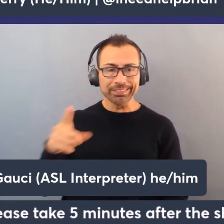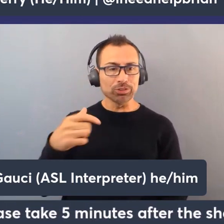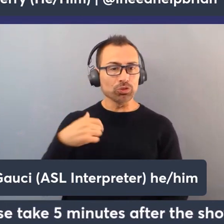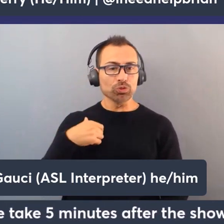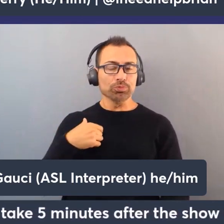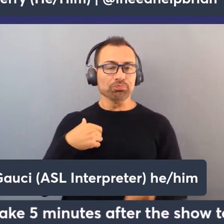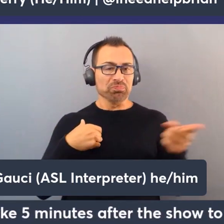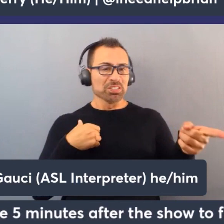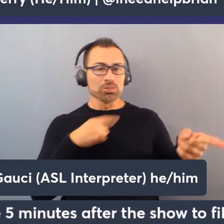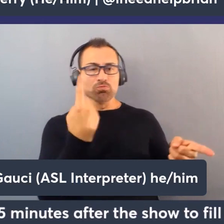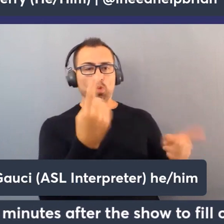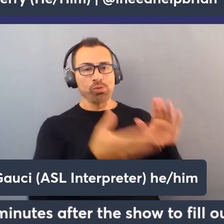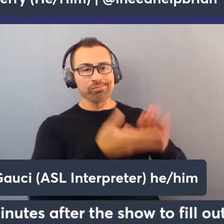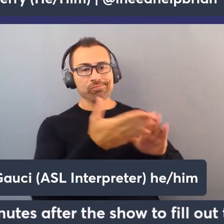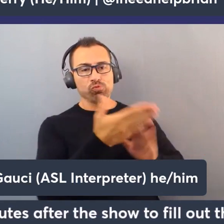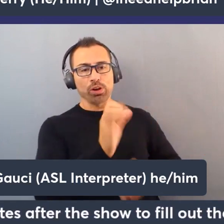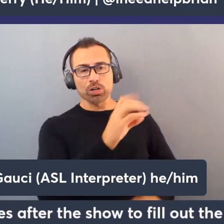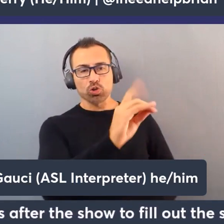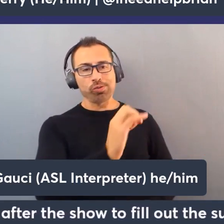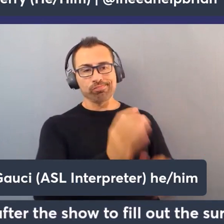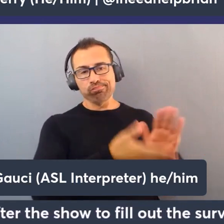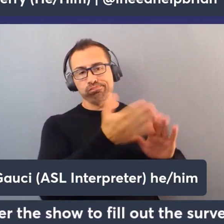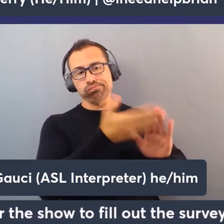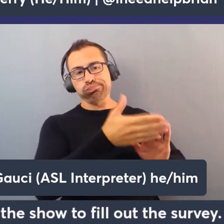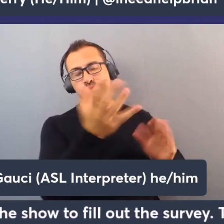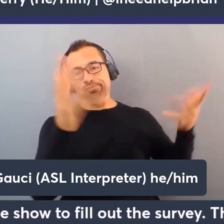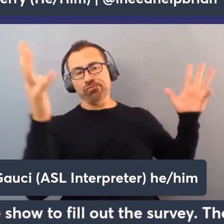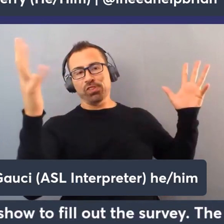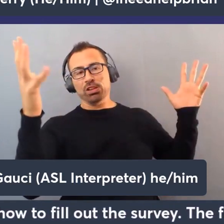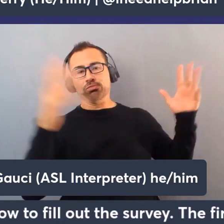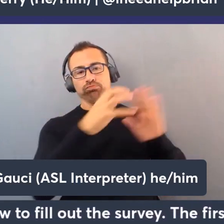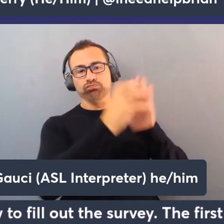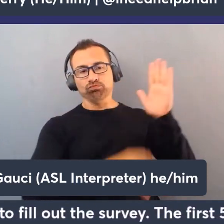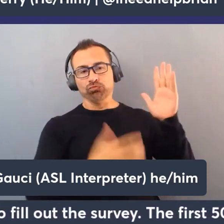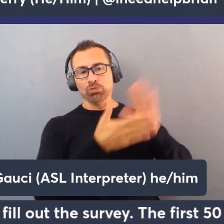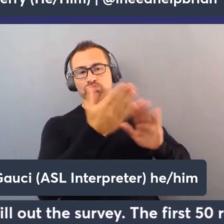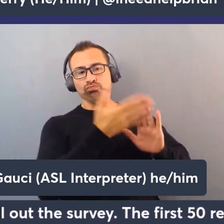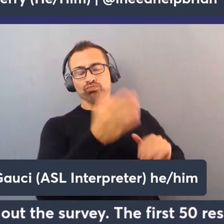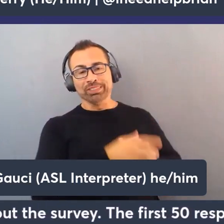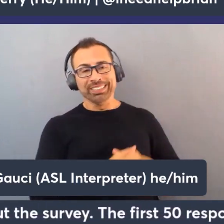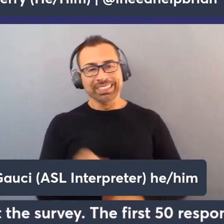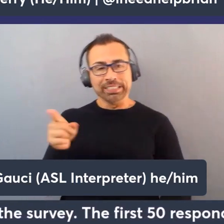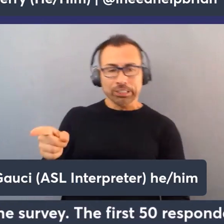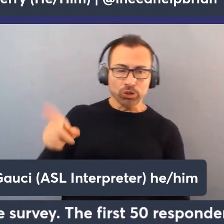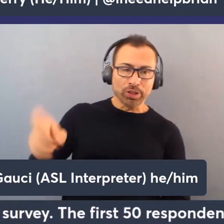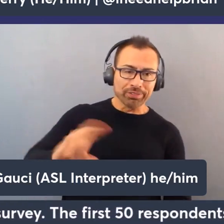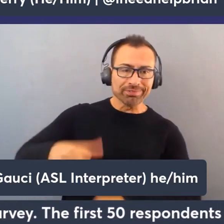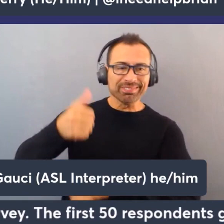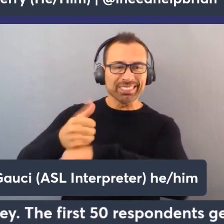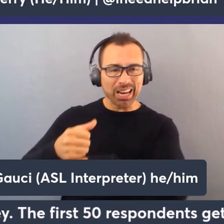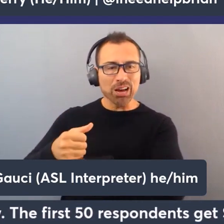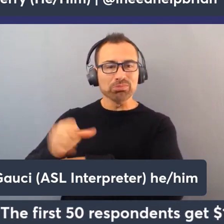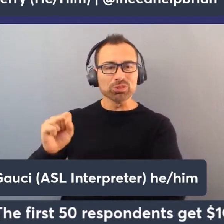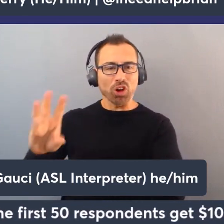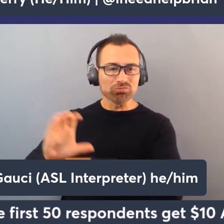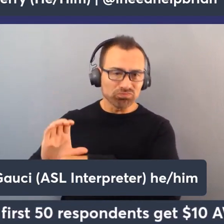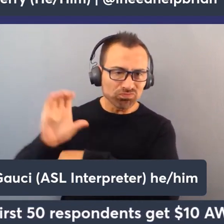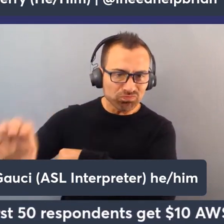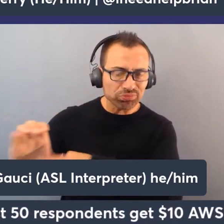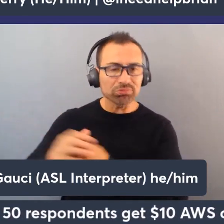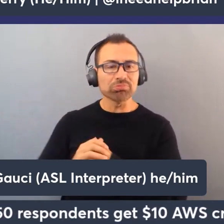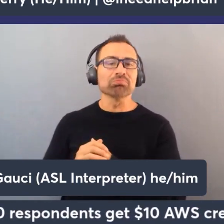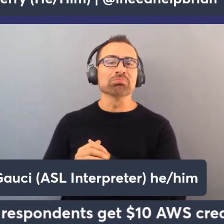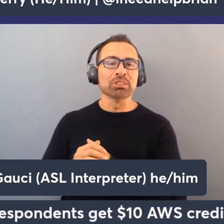EC2, we have to go and procure EC2 instances and spin them up and install all the software. We don't have to do that with EMR serverless.